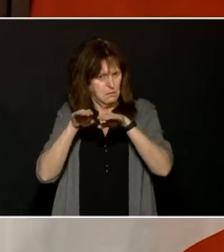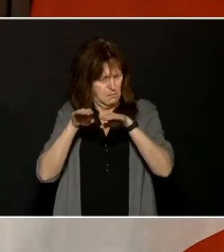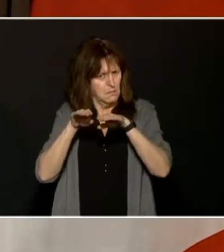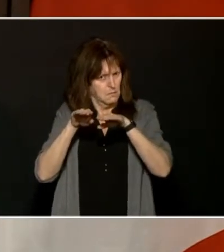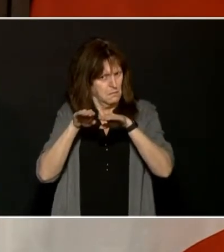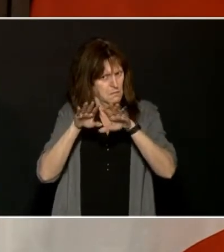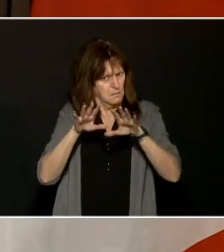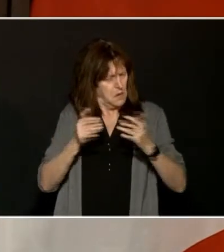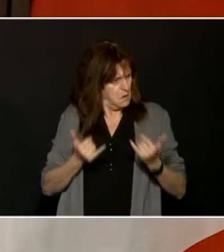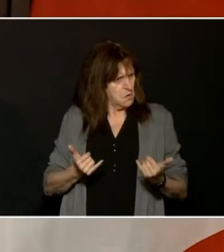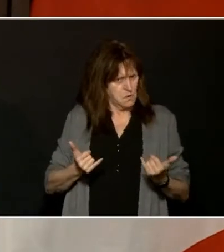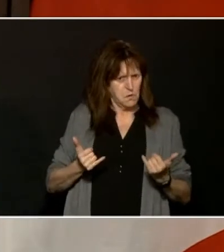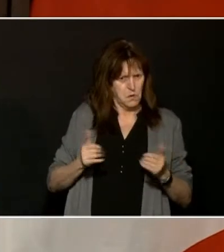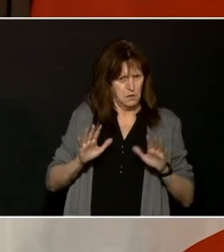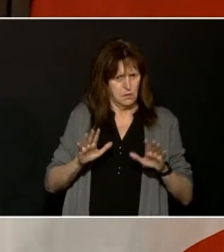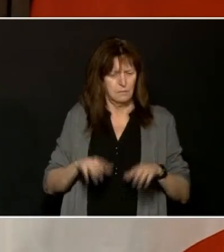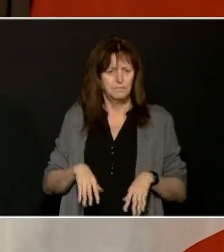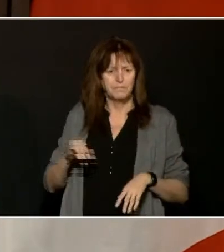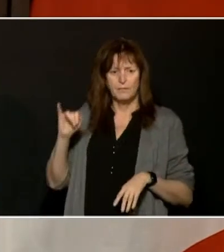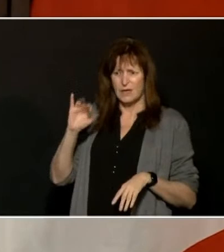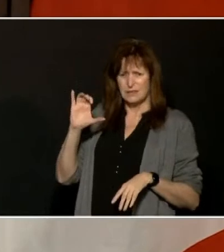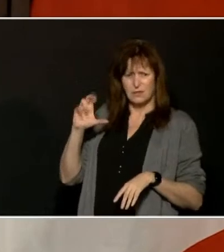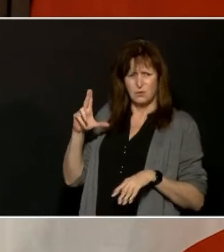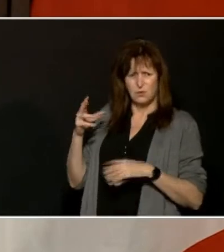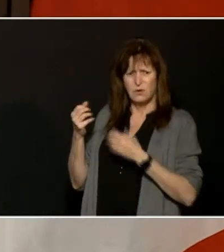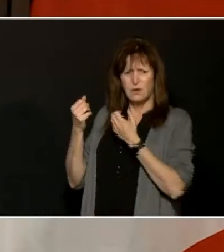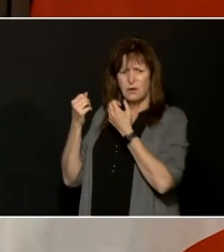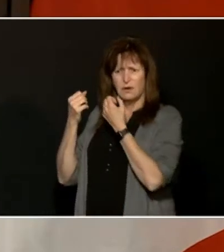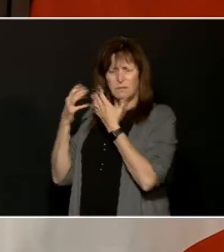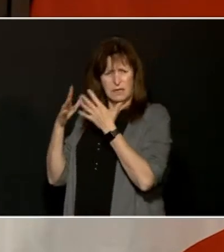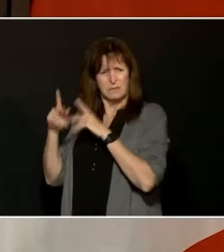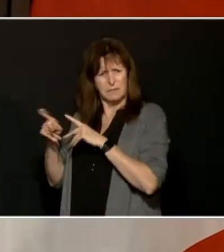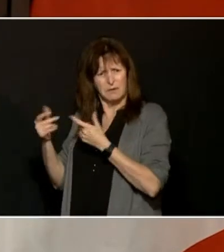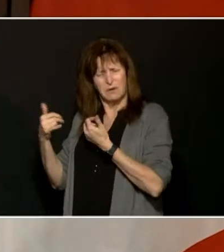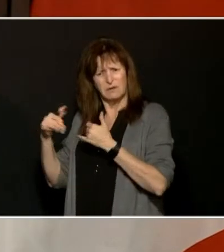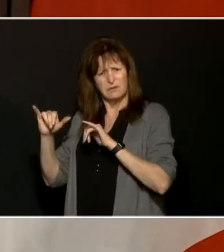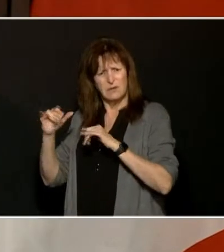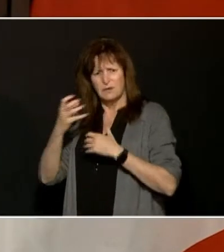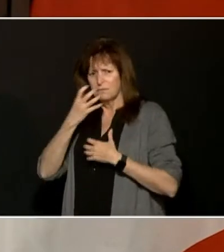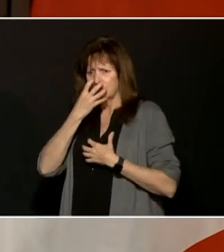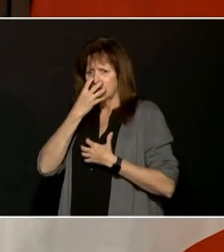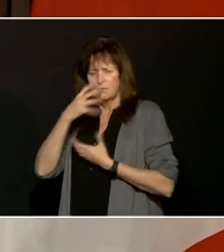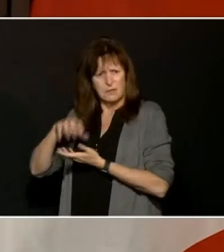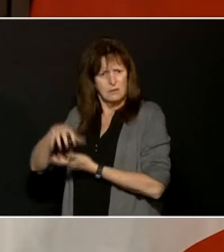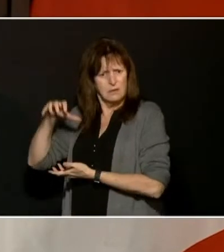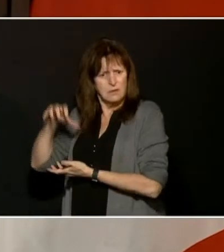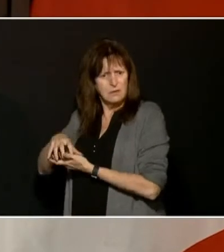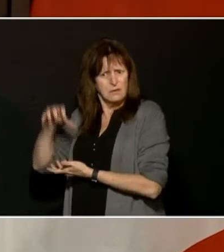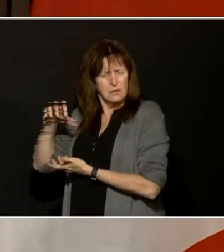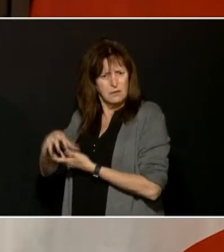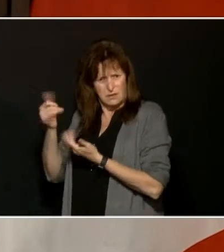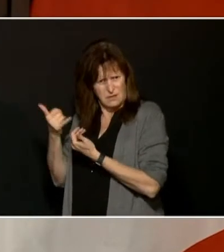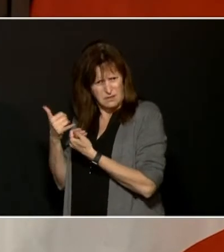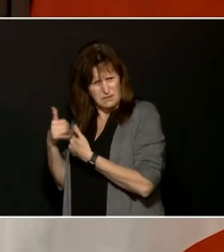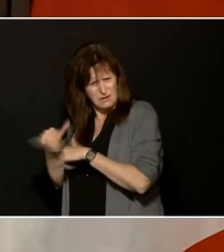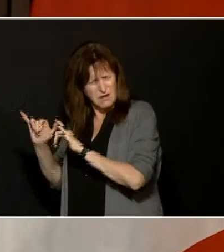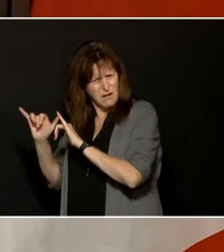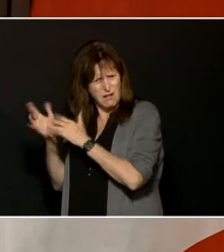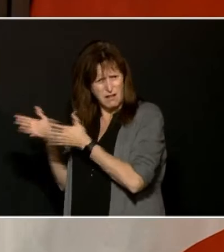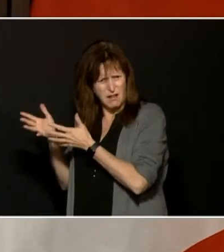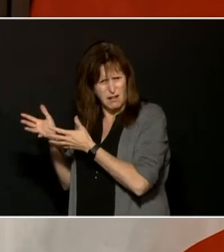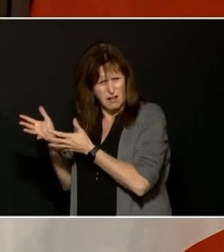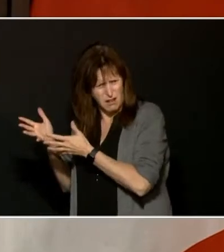patients remain on life support. Our hospitals remain at risk, and it's our care and caution that will bring them out of this